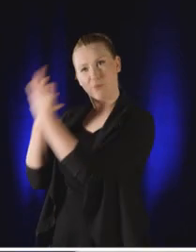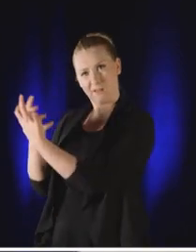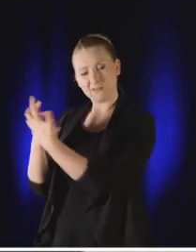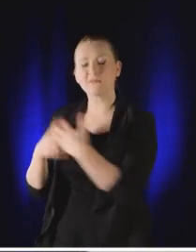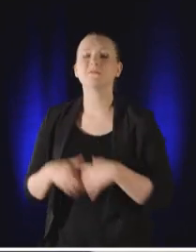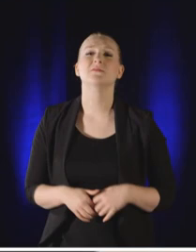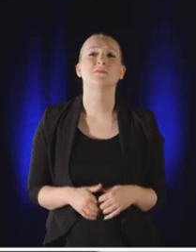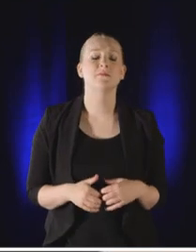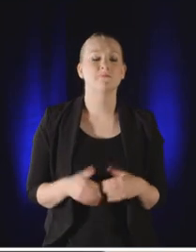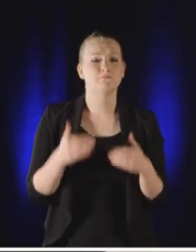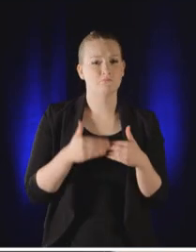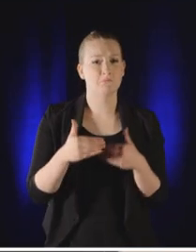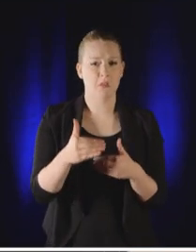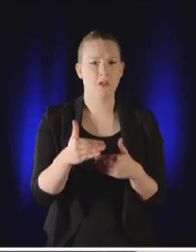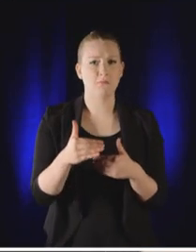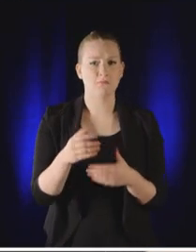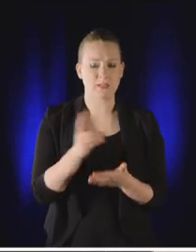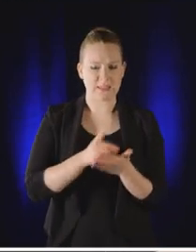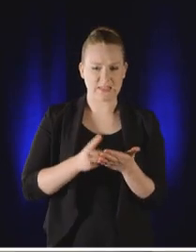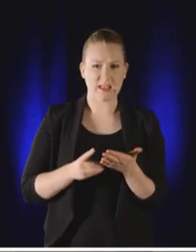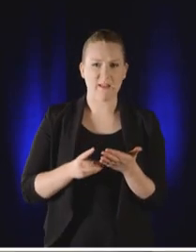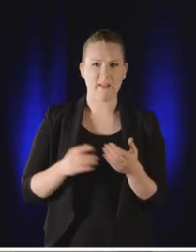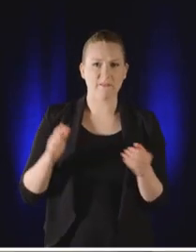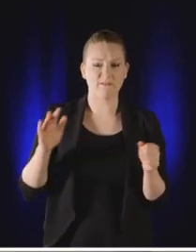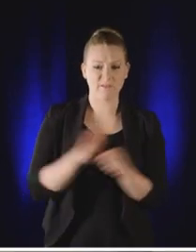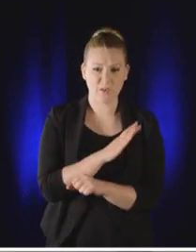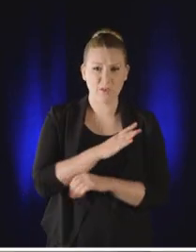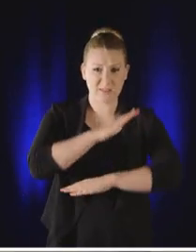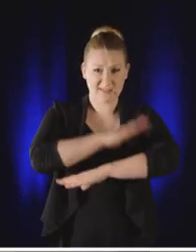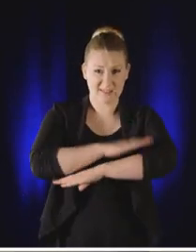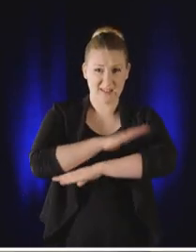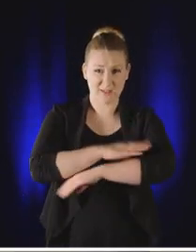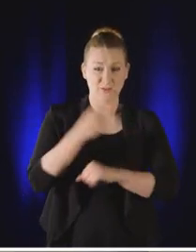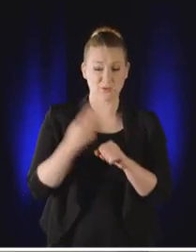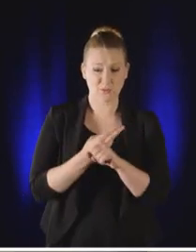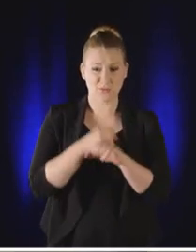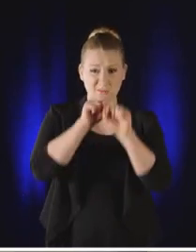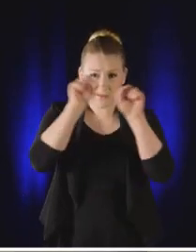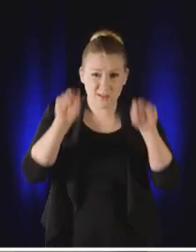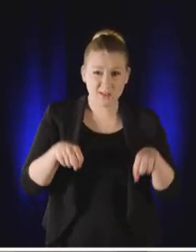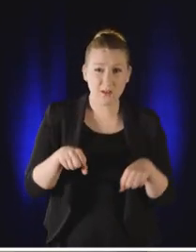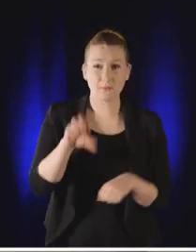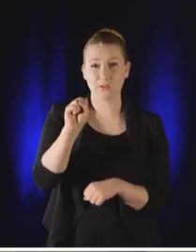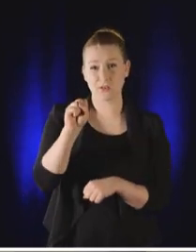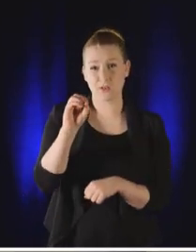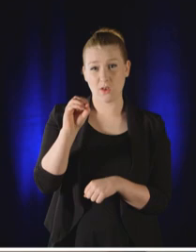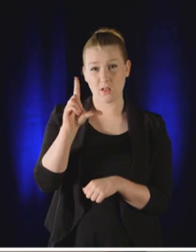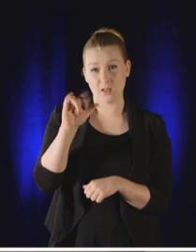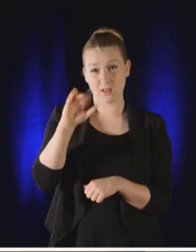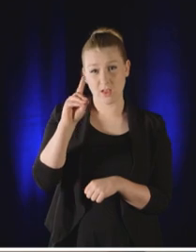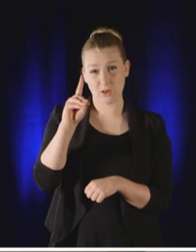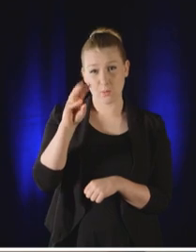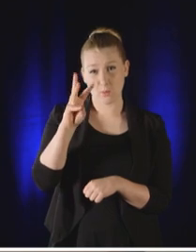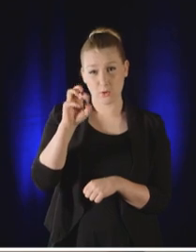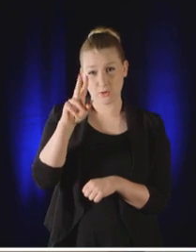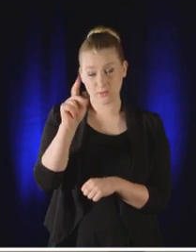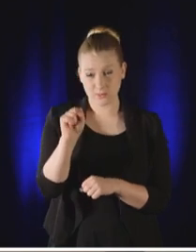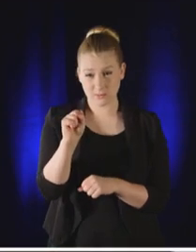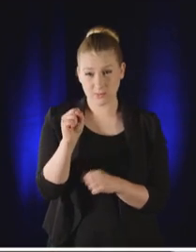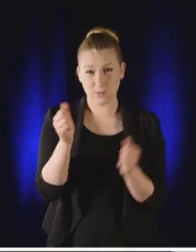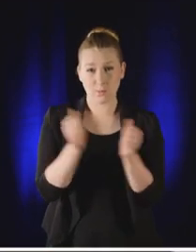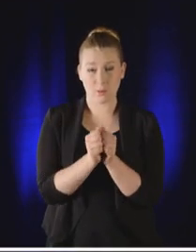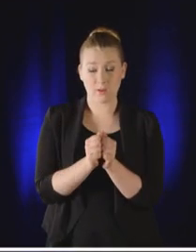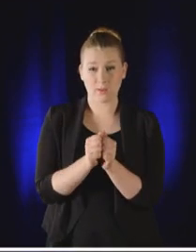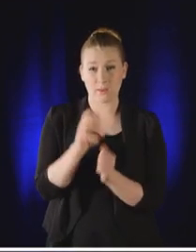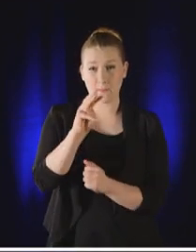after that, I decided to actually design my desk using the SolidWorks software with the help of Microsoft manufacturing